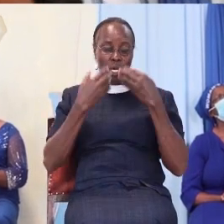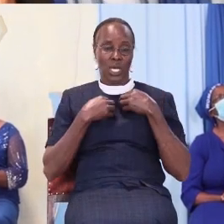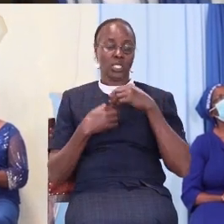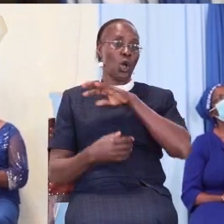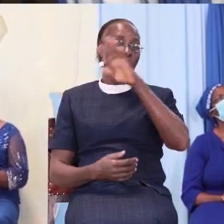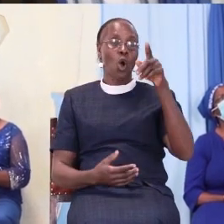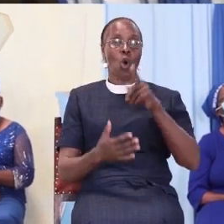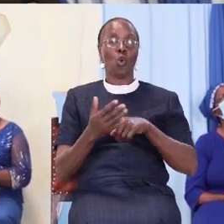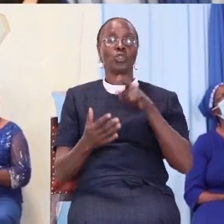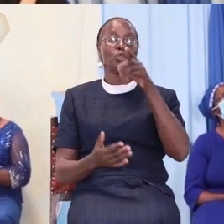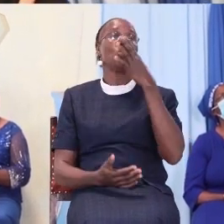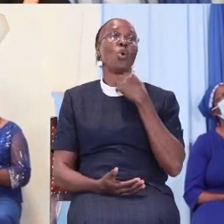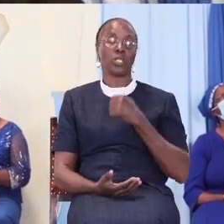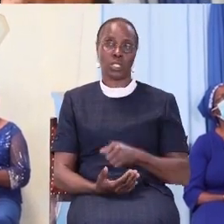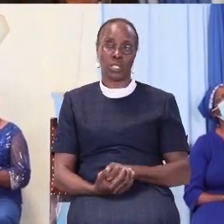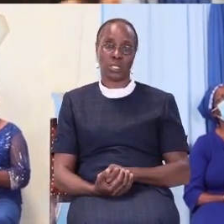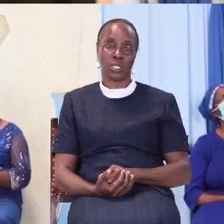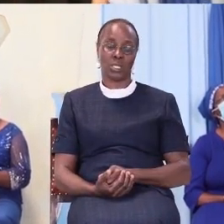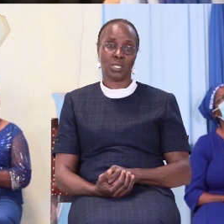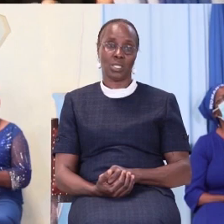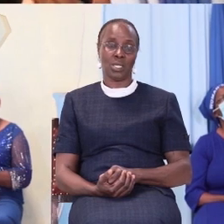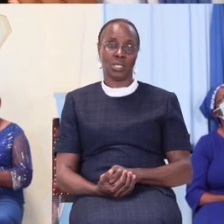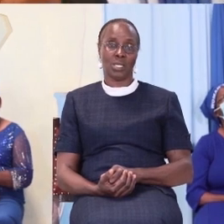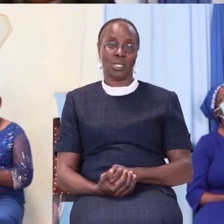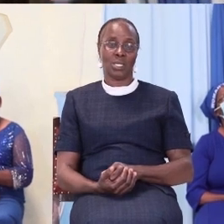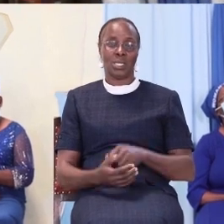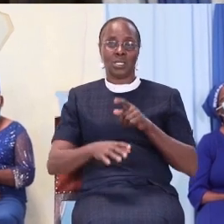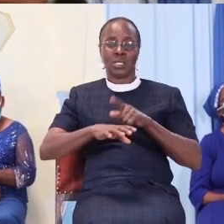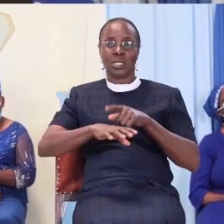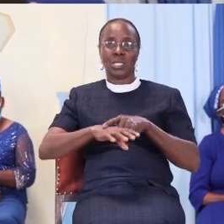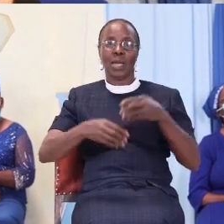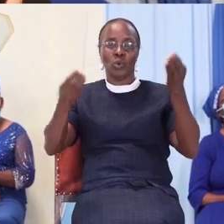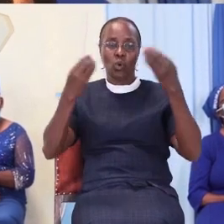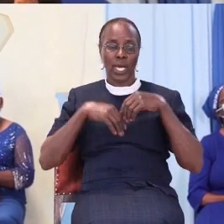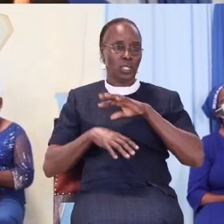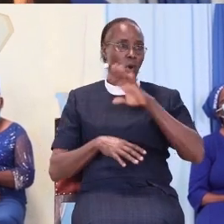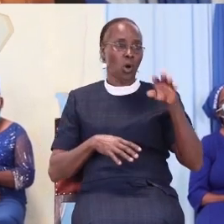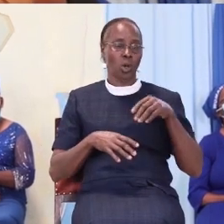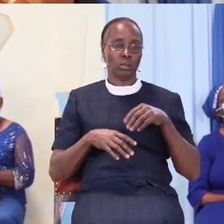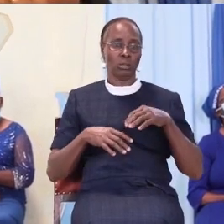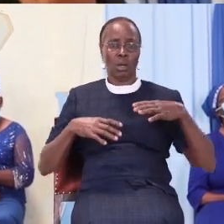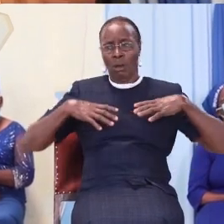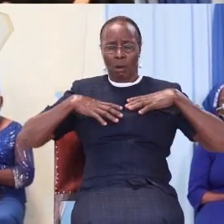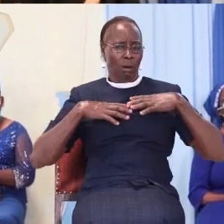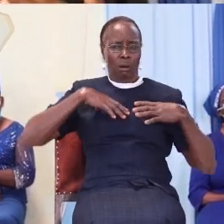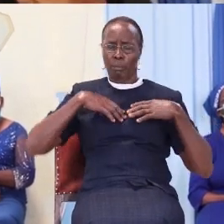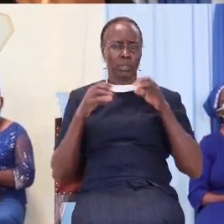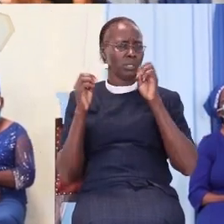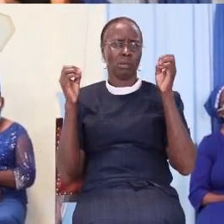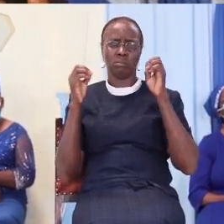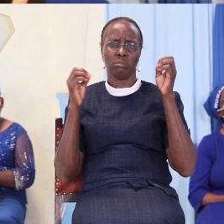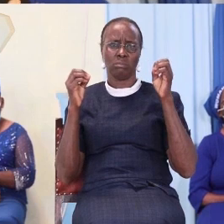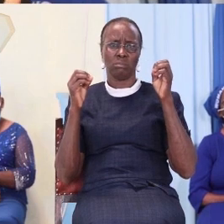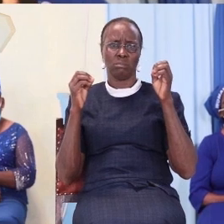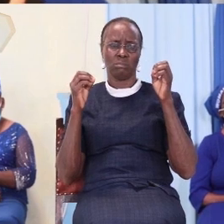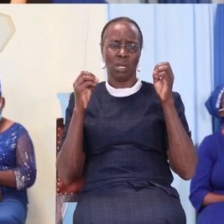where you are today, never boast, never take any pride. May all the glory be back to